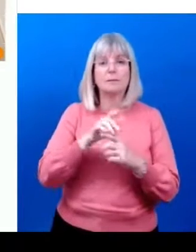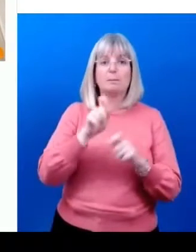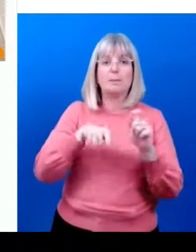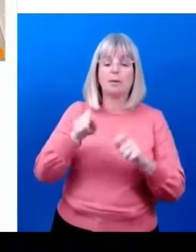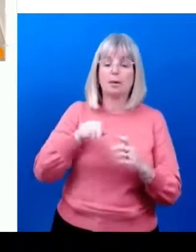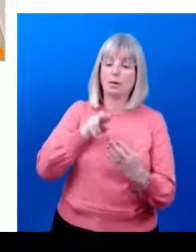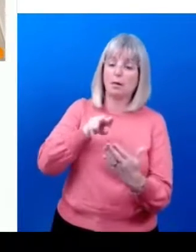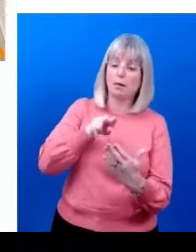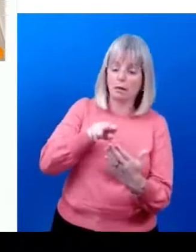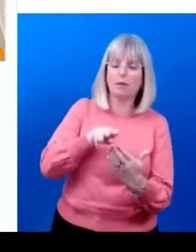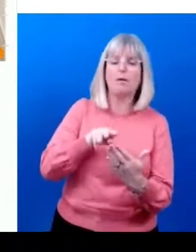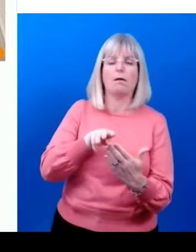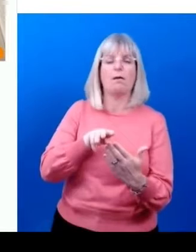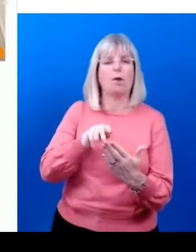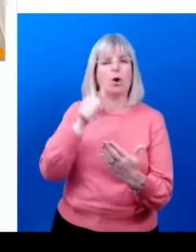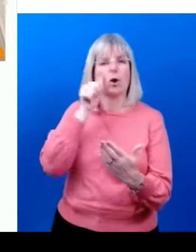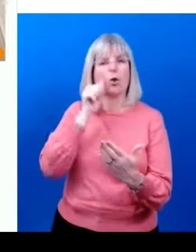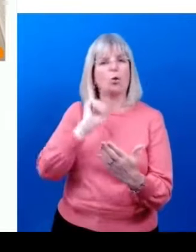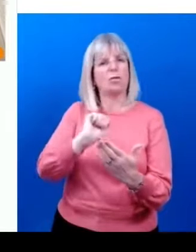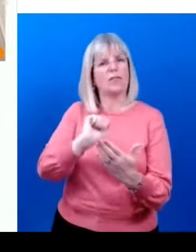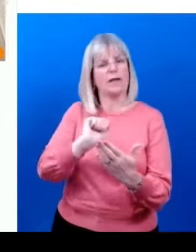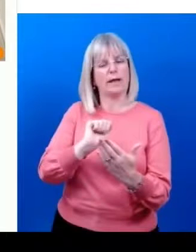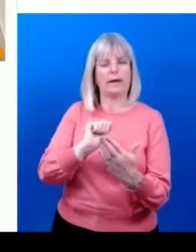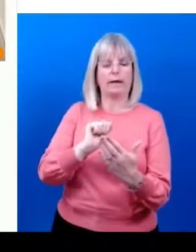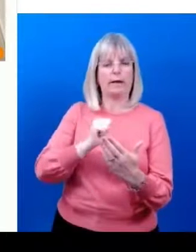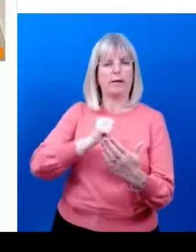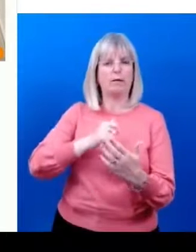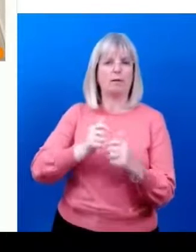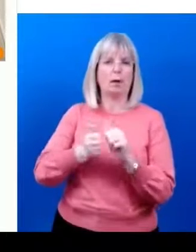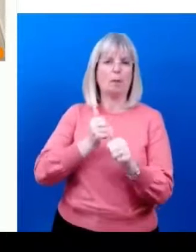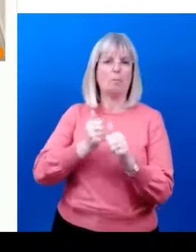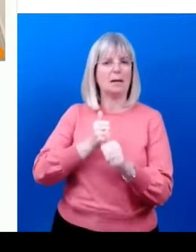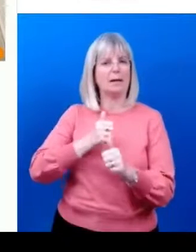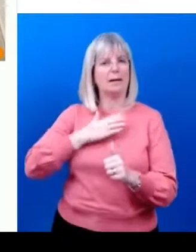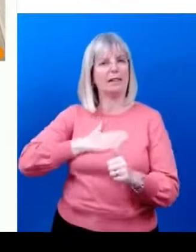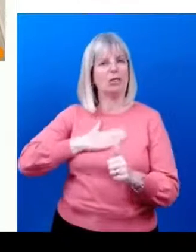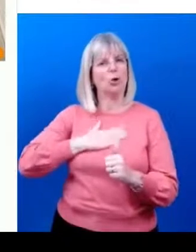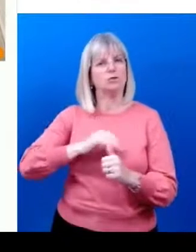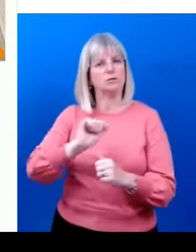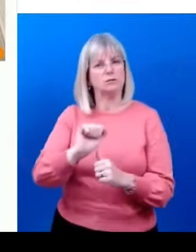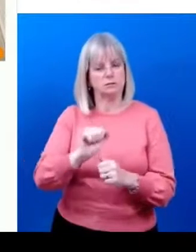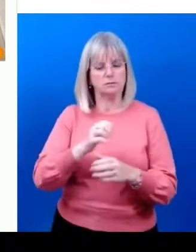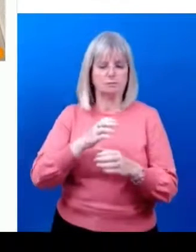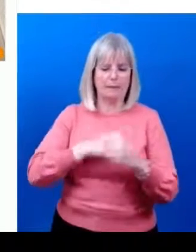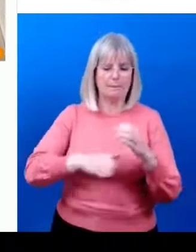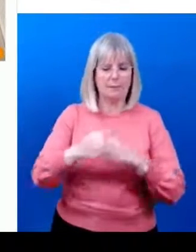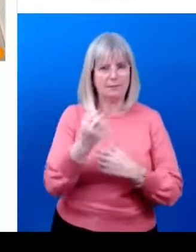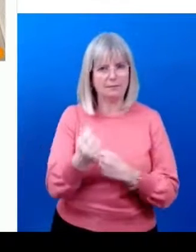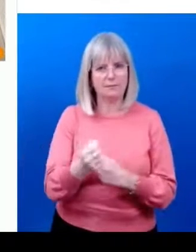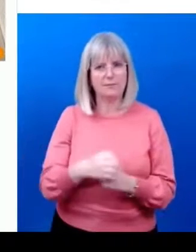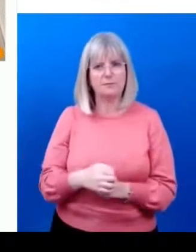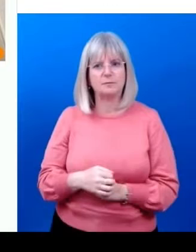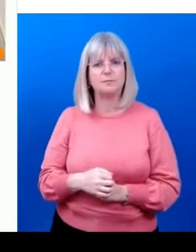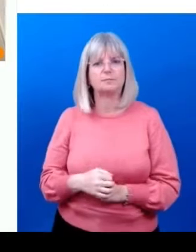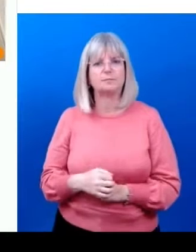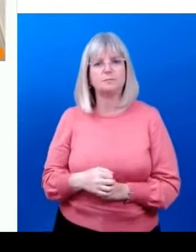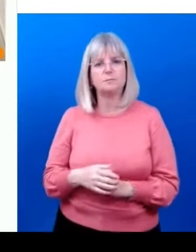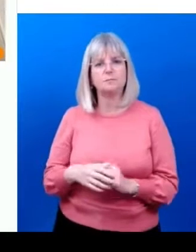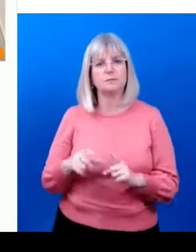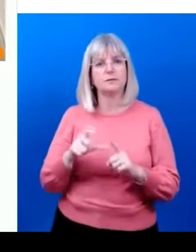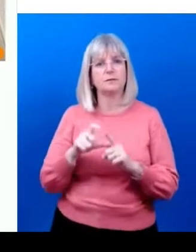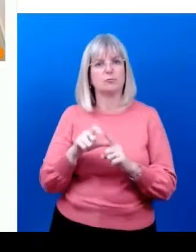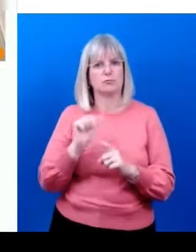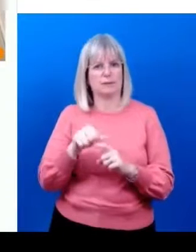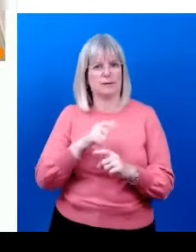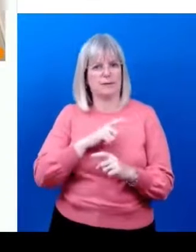being accomplices for the community. That's what we are. We are being accomplices and allies for the community. That's why,